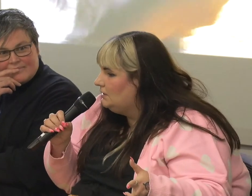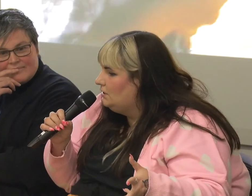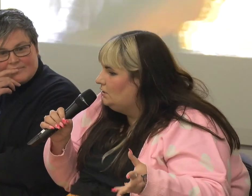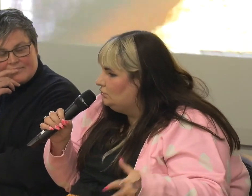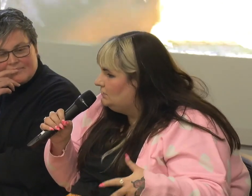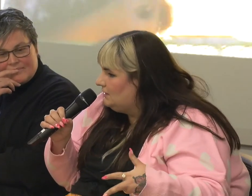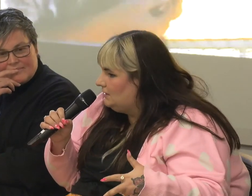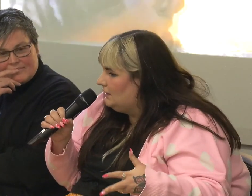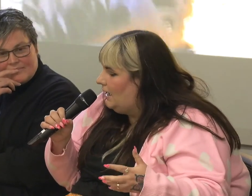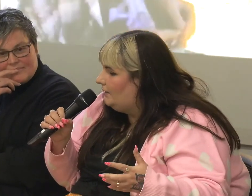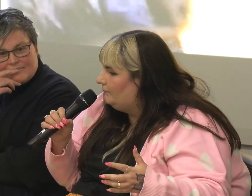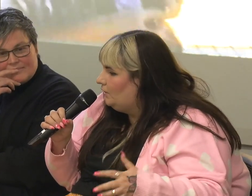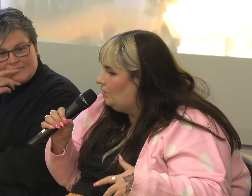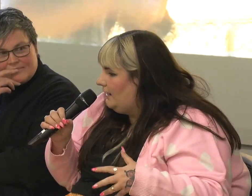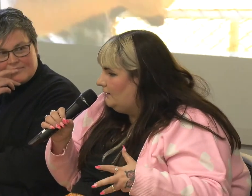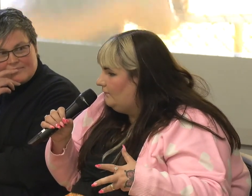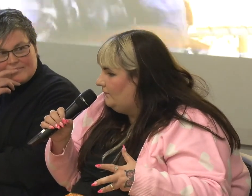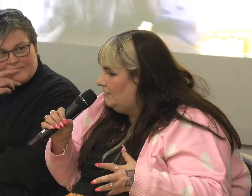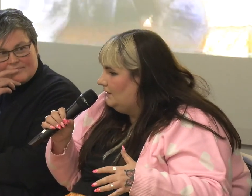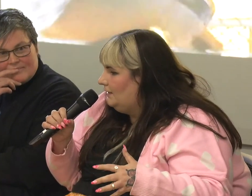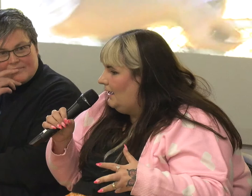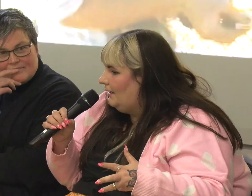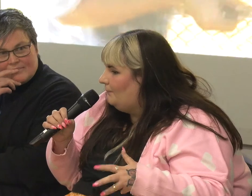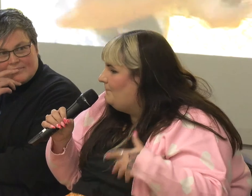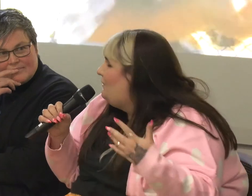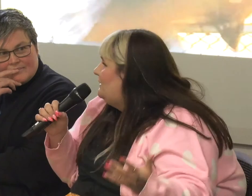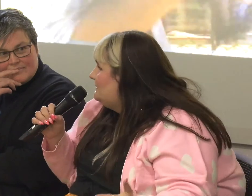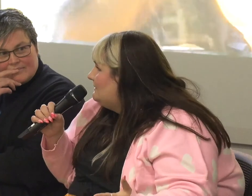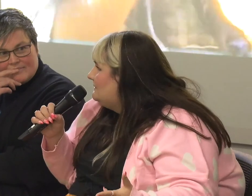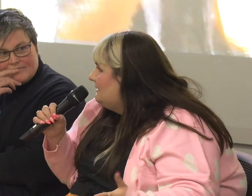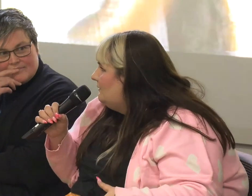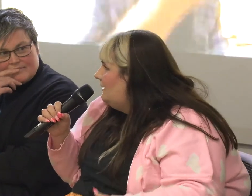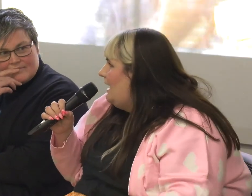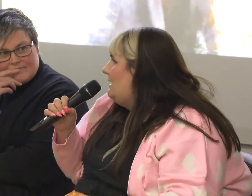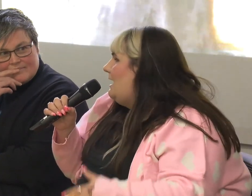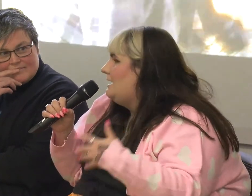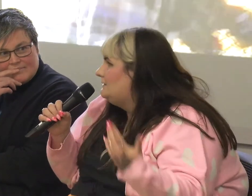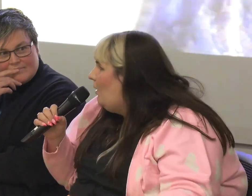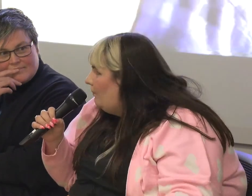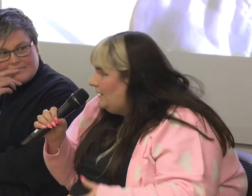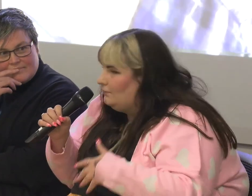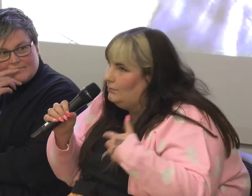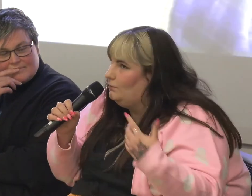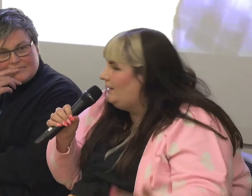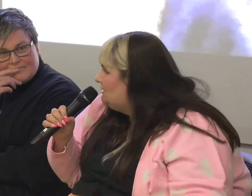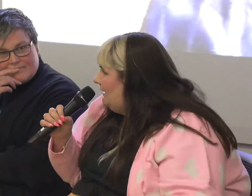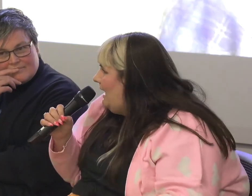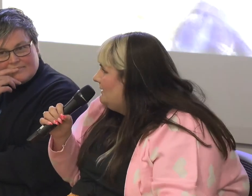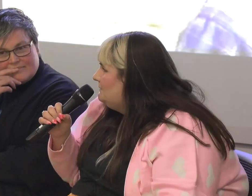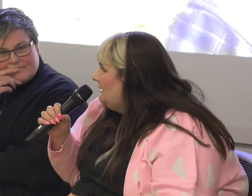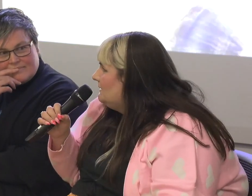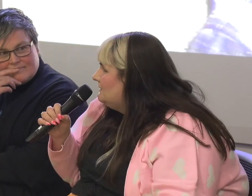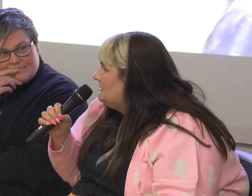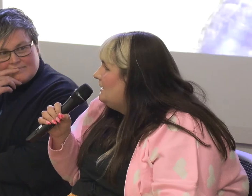who's using creative methods as, you know, as a hobby or a way to